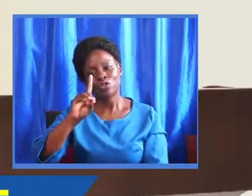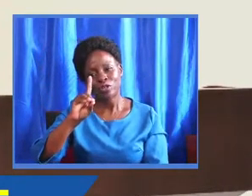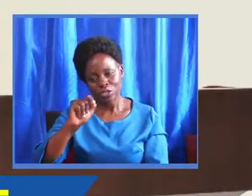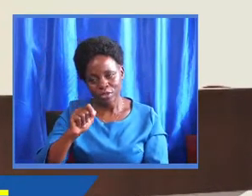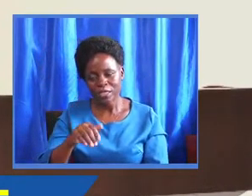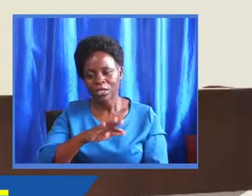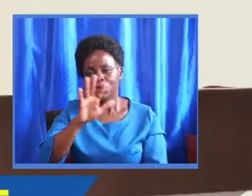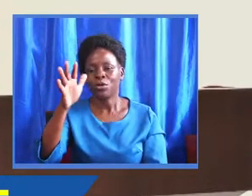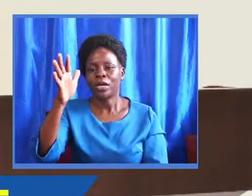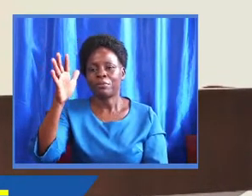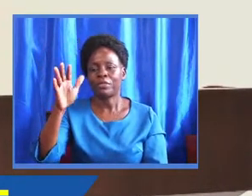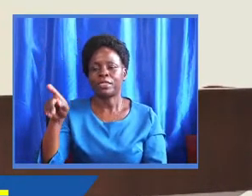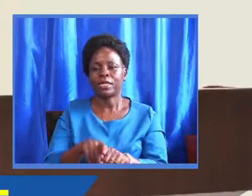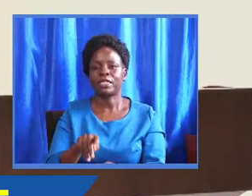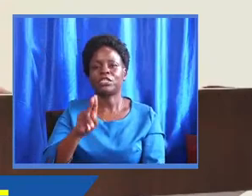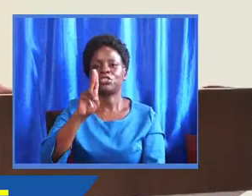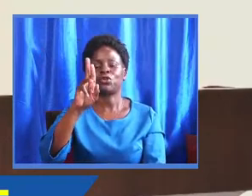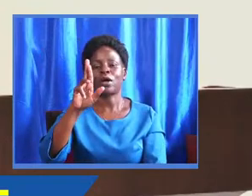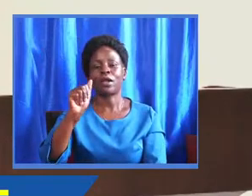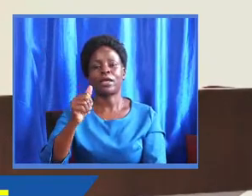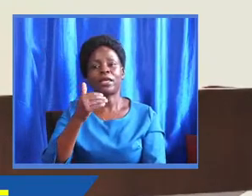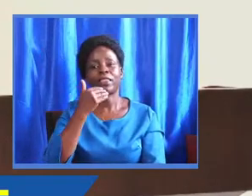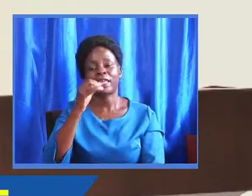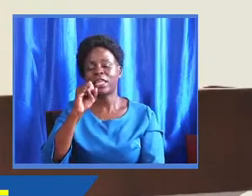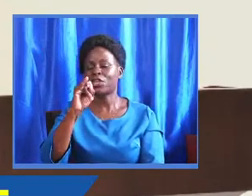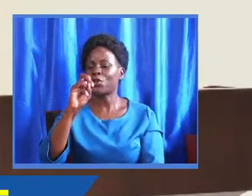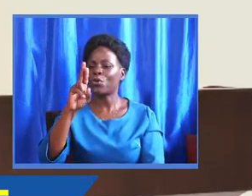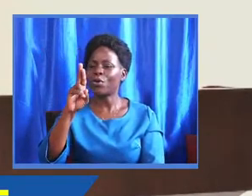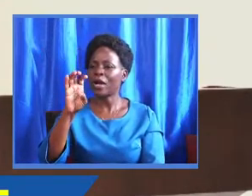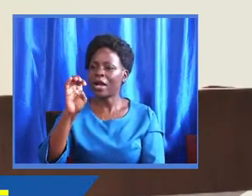We appreciate as Uganda Revenue Authority. Thank you, Irene.